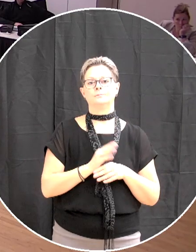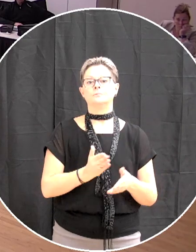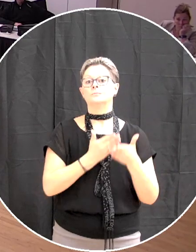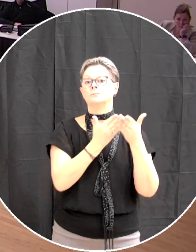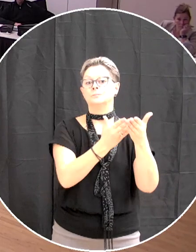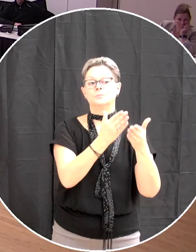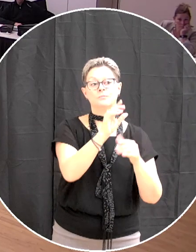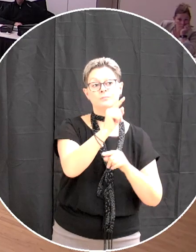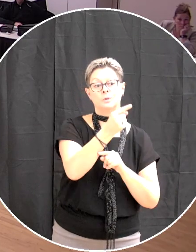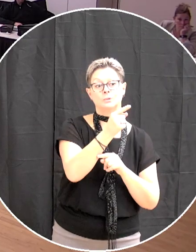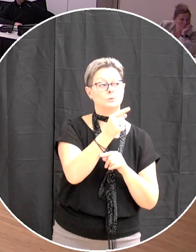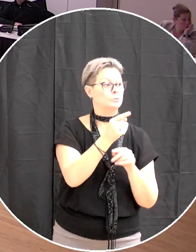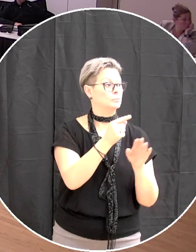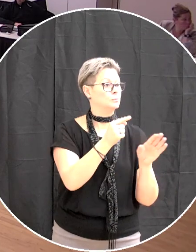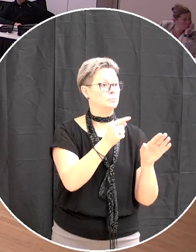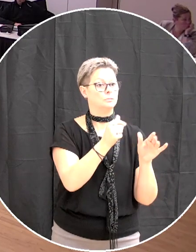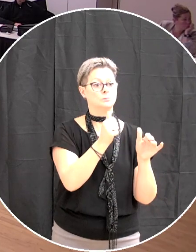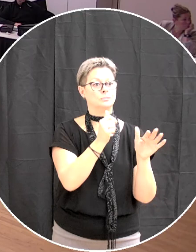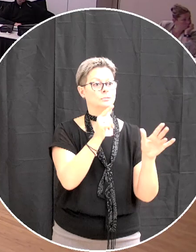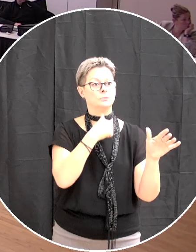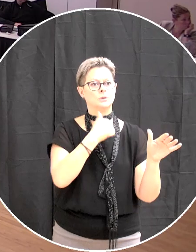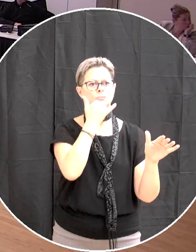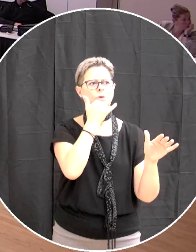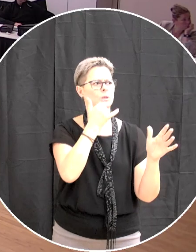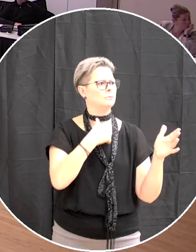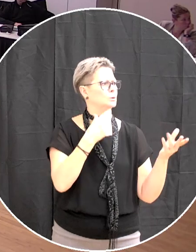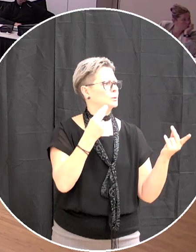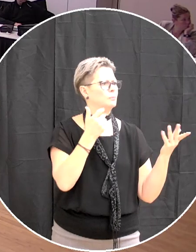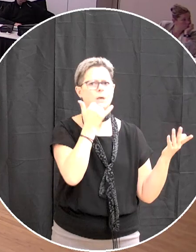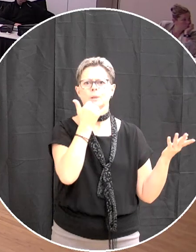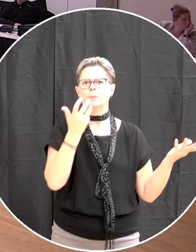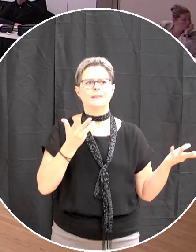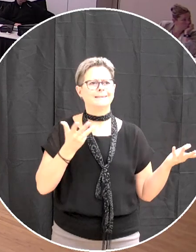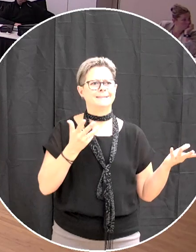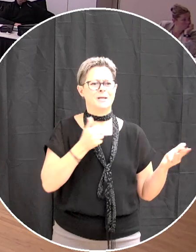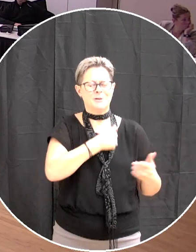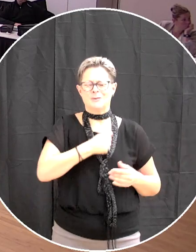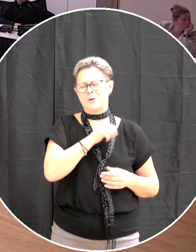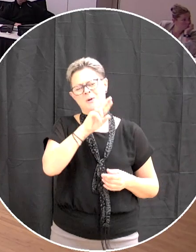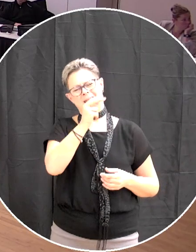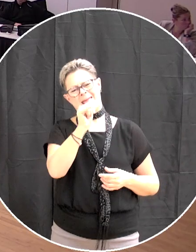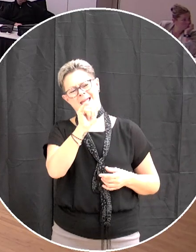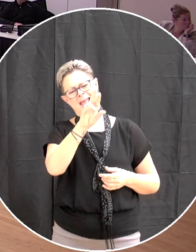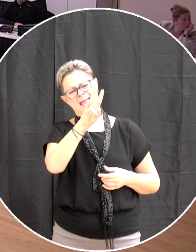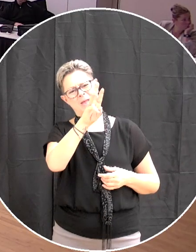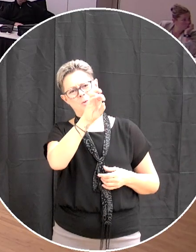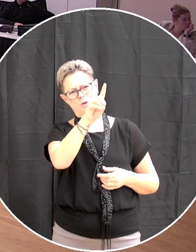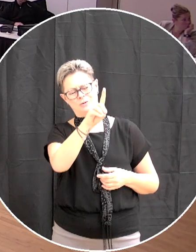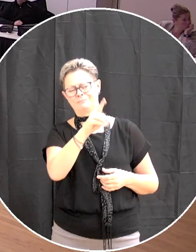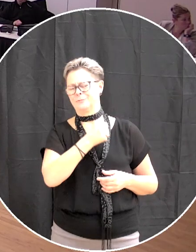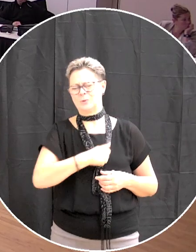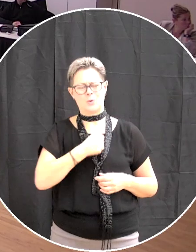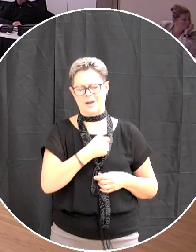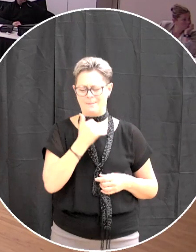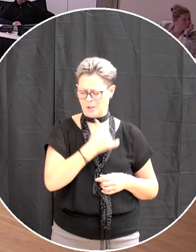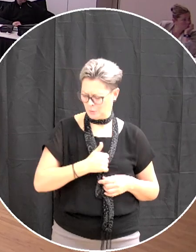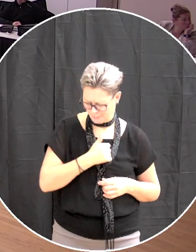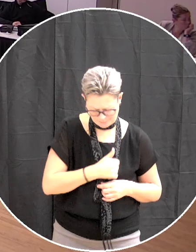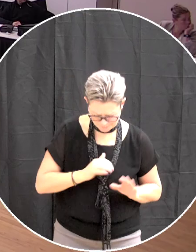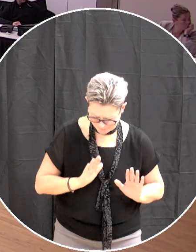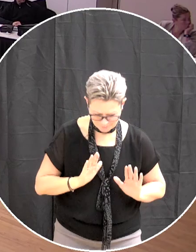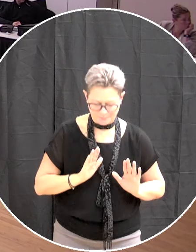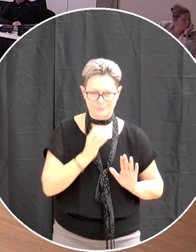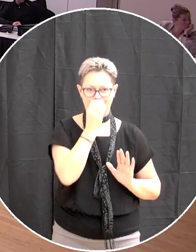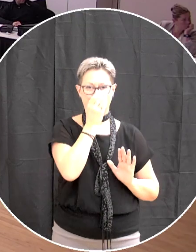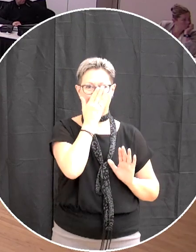Steves. Sorry, what have I got done wrong? Sorry, Hayward. I will apologize for that because